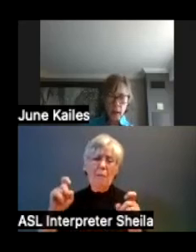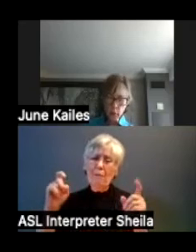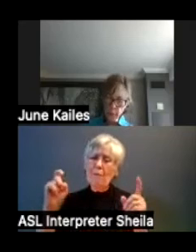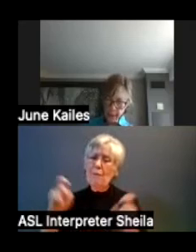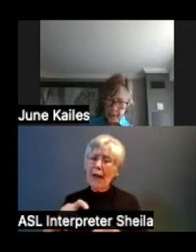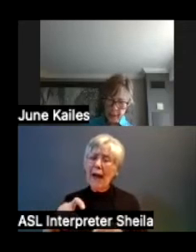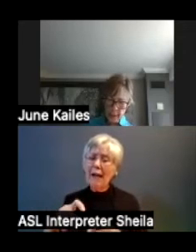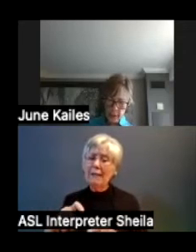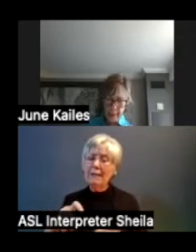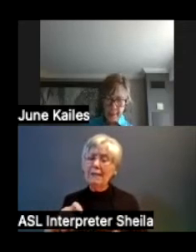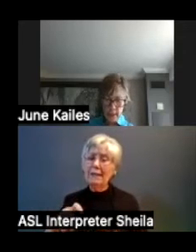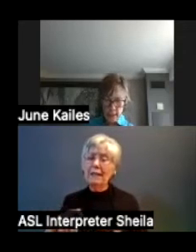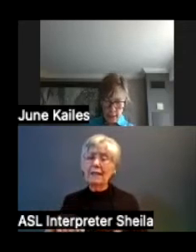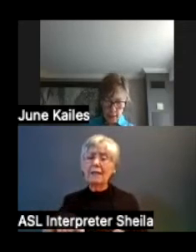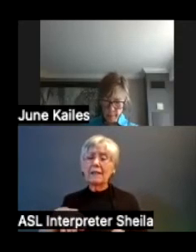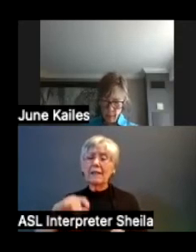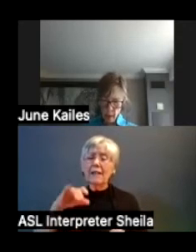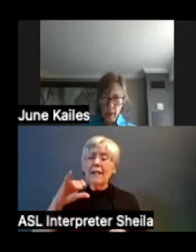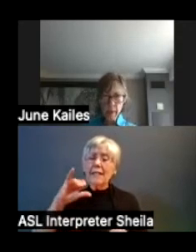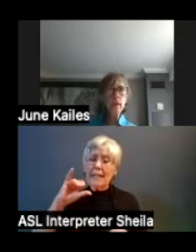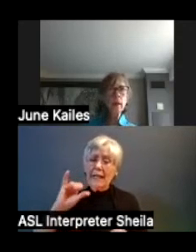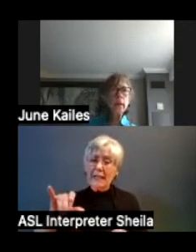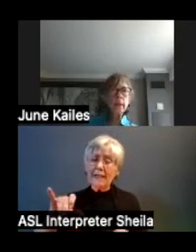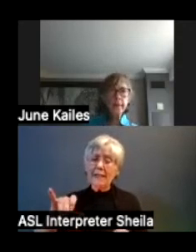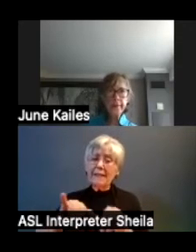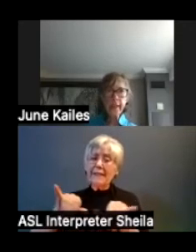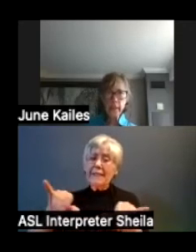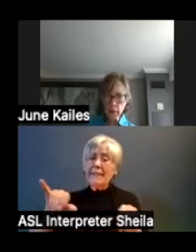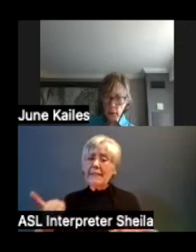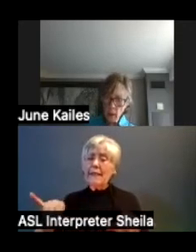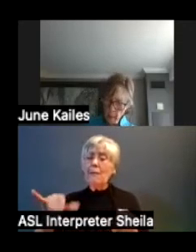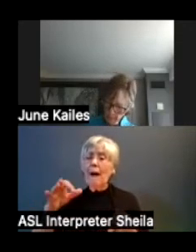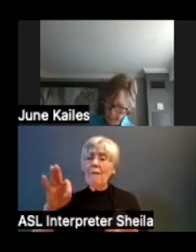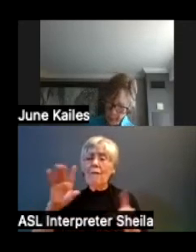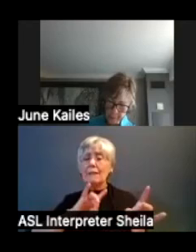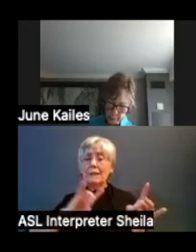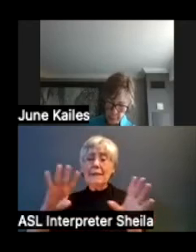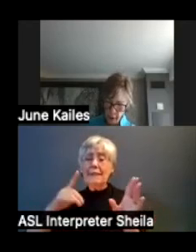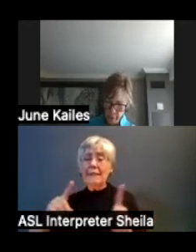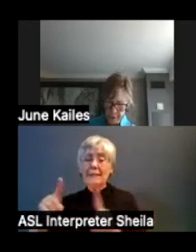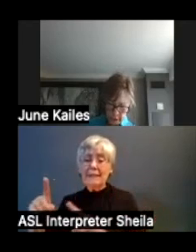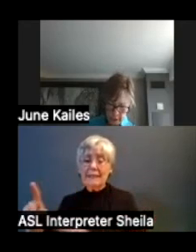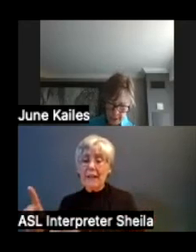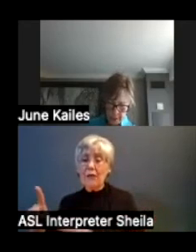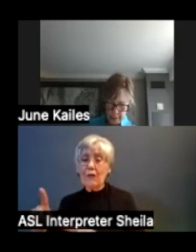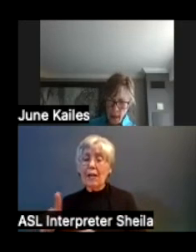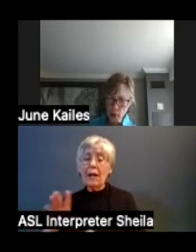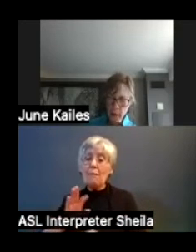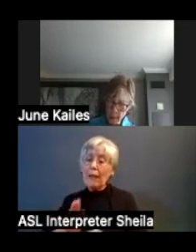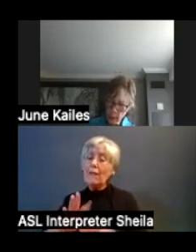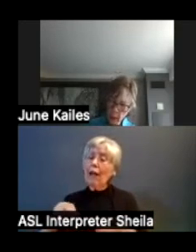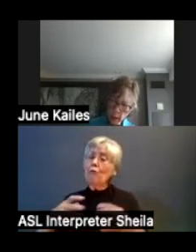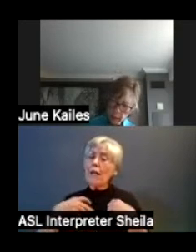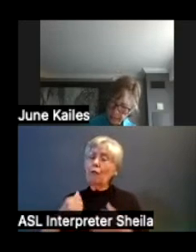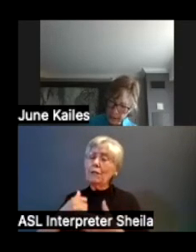and under-recognized lengthy system of disaster benefit recovery assistance? How do